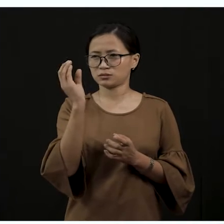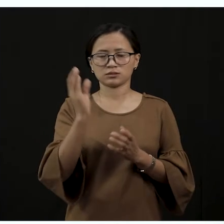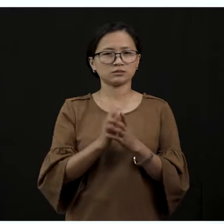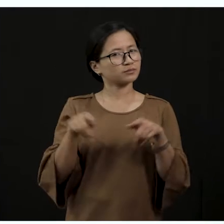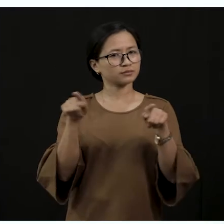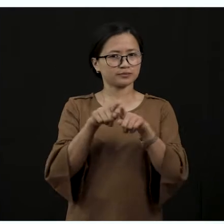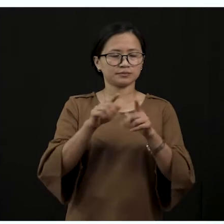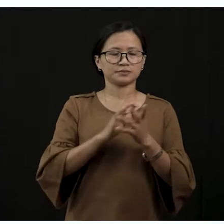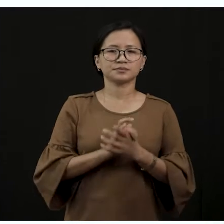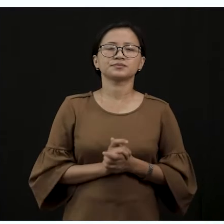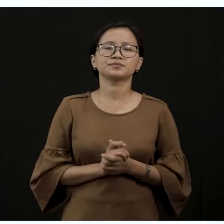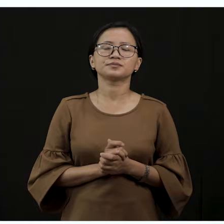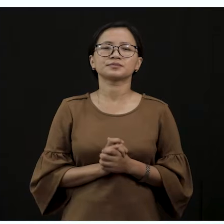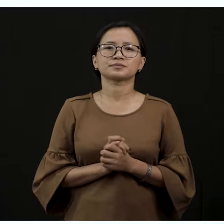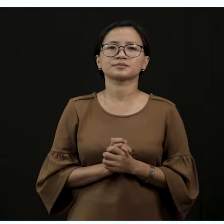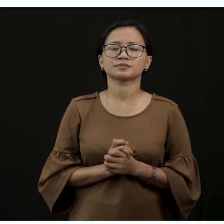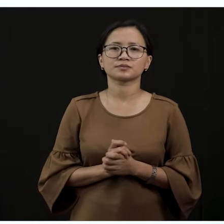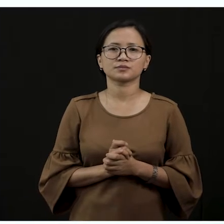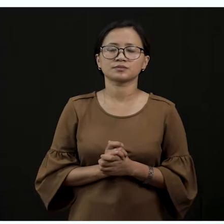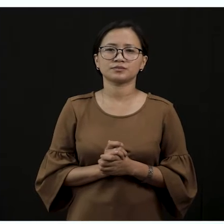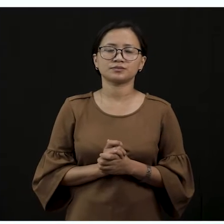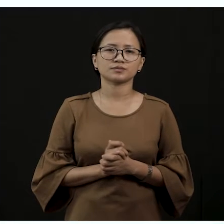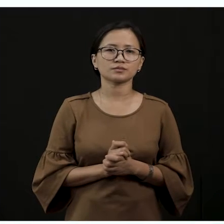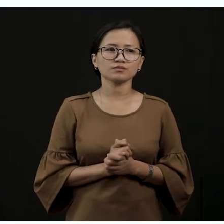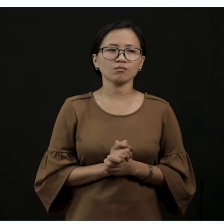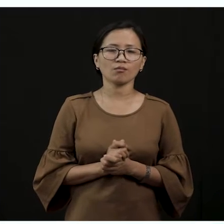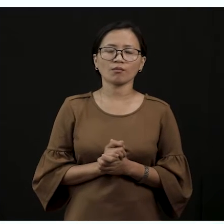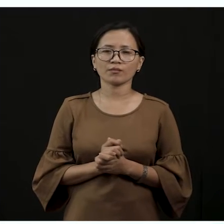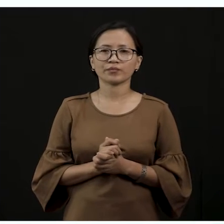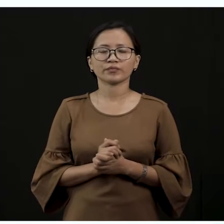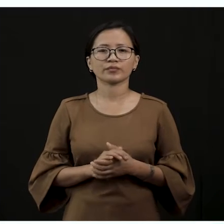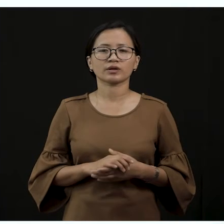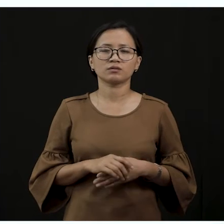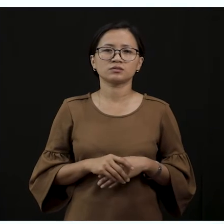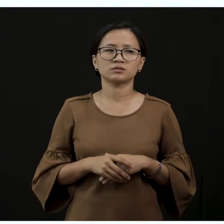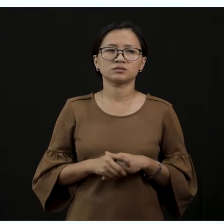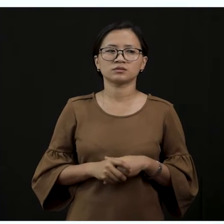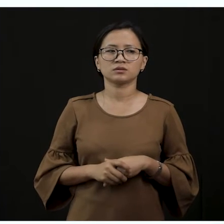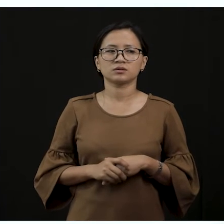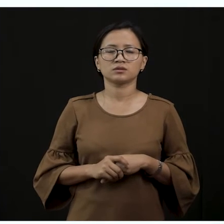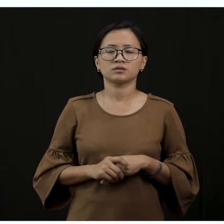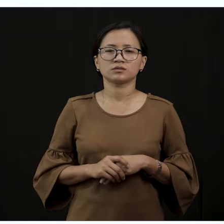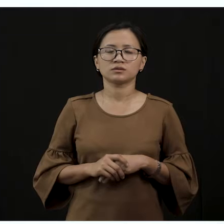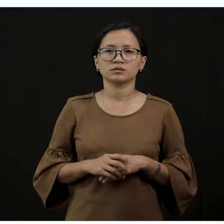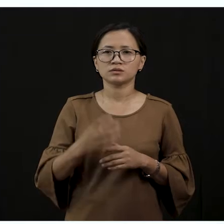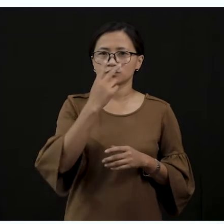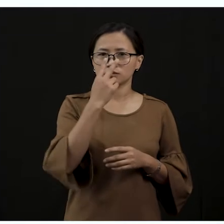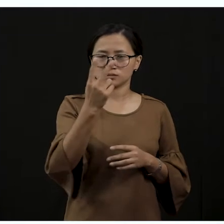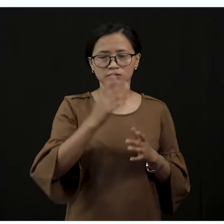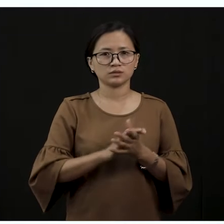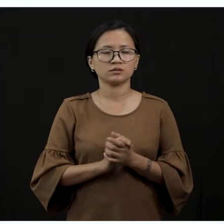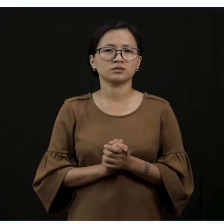is the shape of egg, right? Yes, it's oval shape. Oval. Then, look